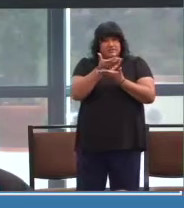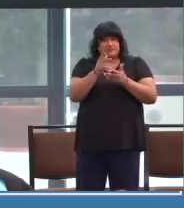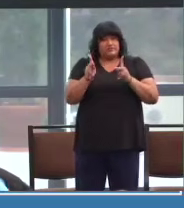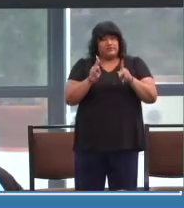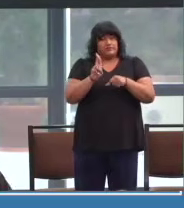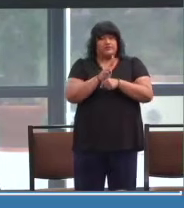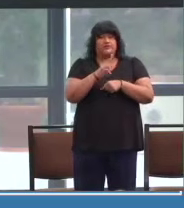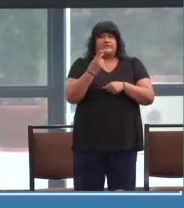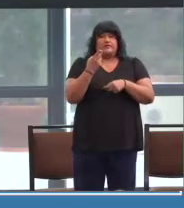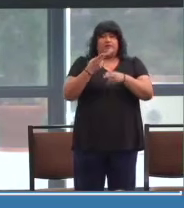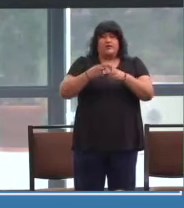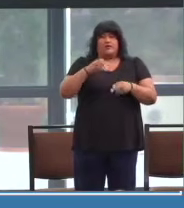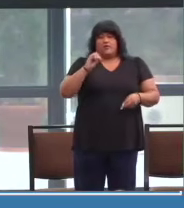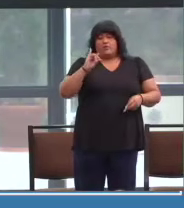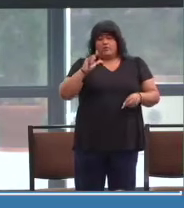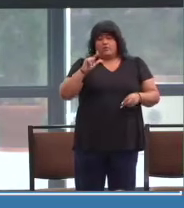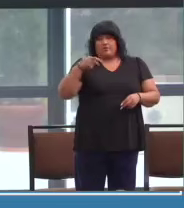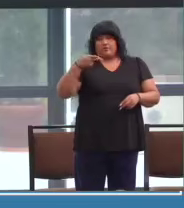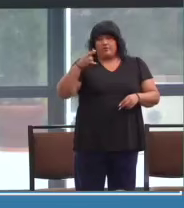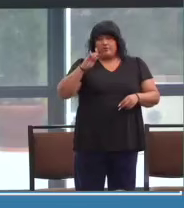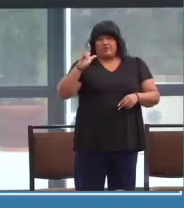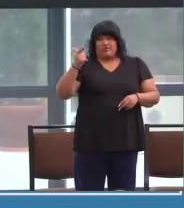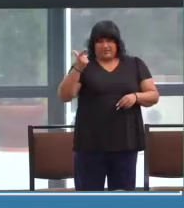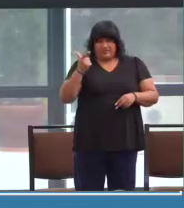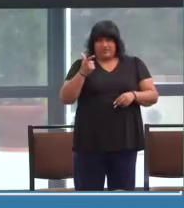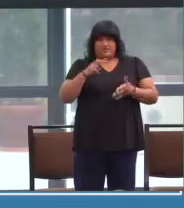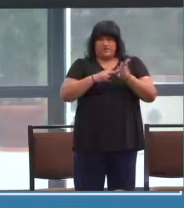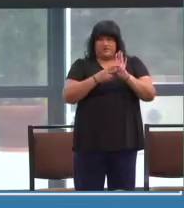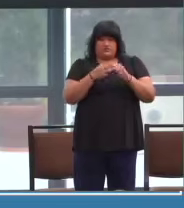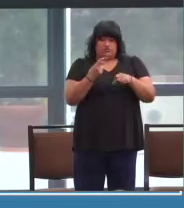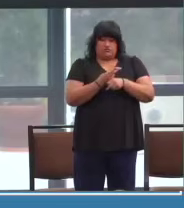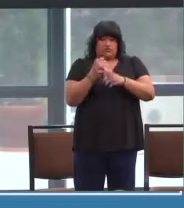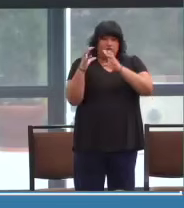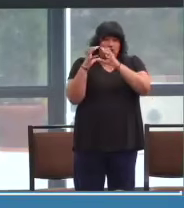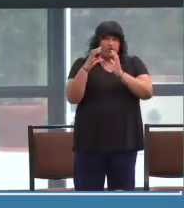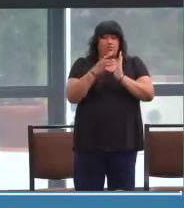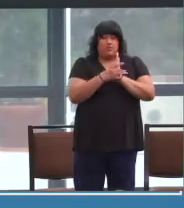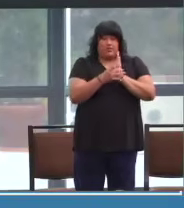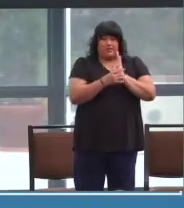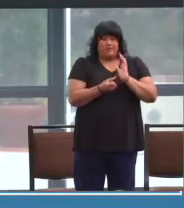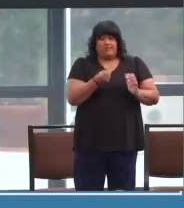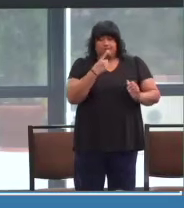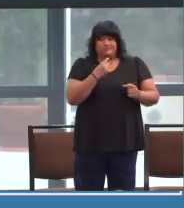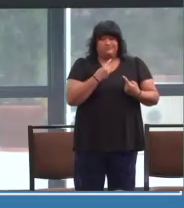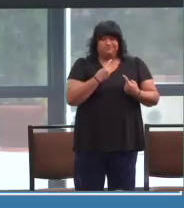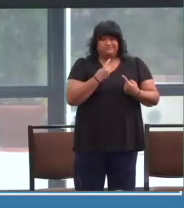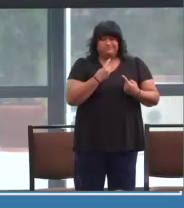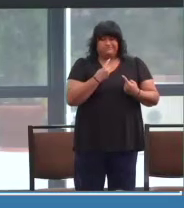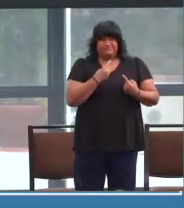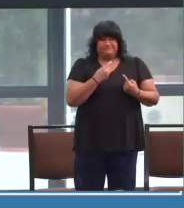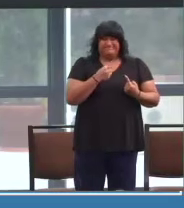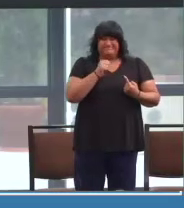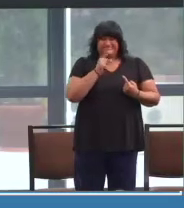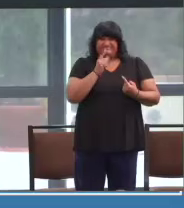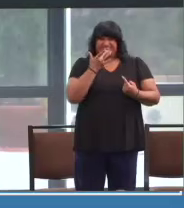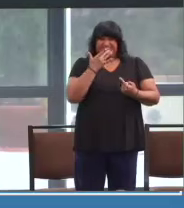oil pulling. And oil pulling is when you try using coconut oil to swish in and out of your teeth. It doesn't taste very good and